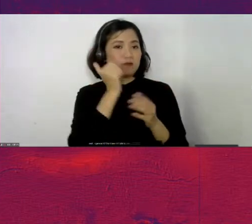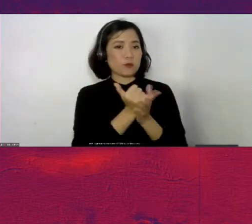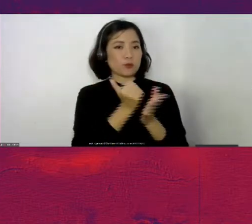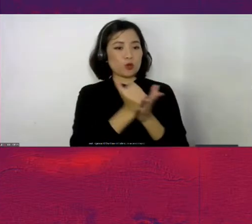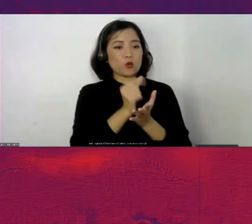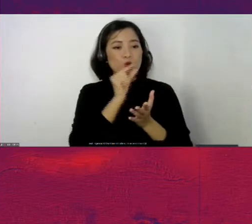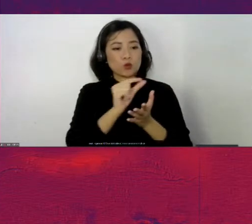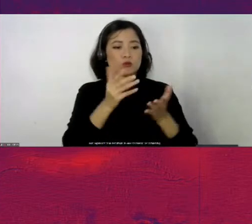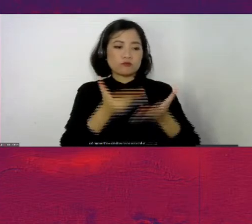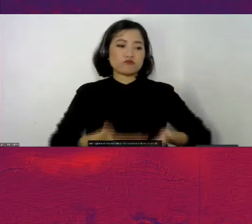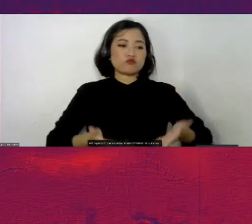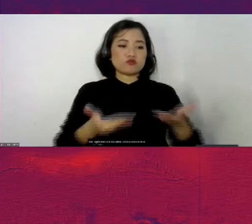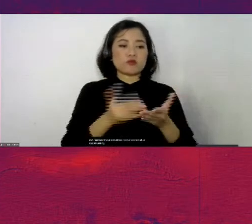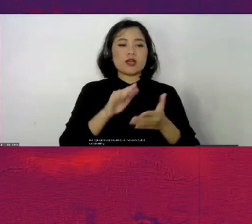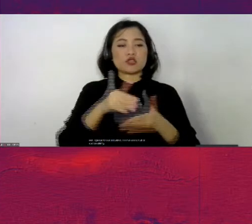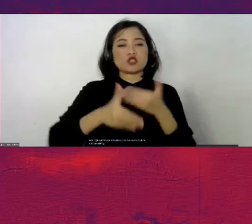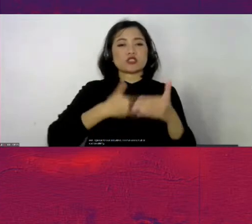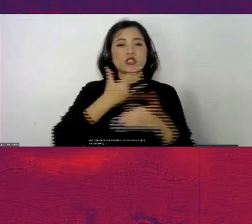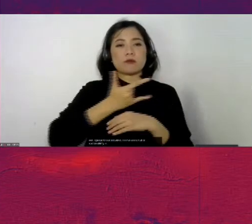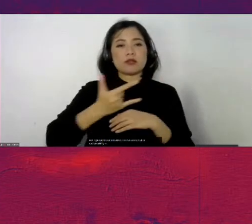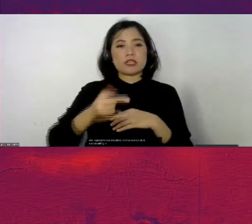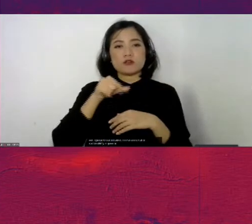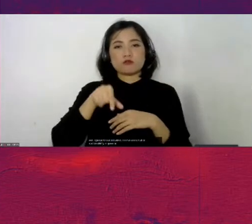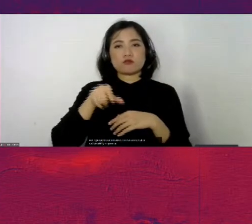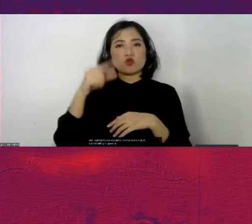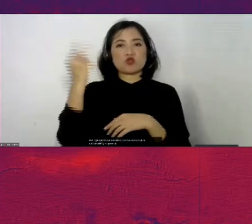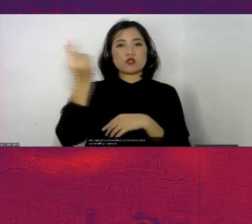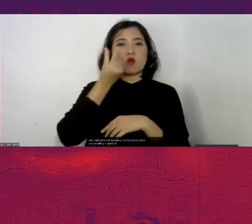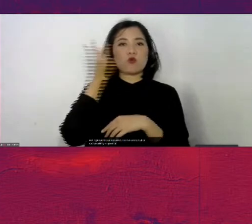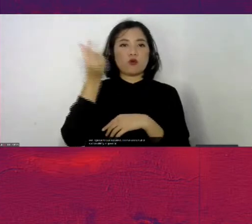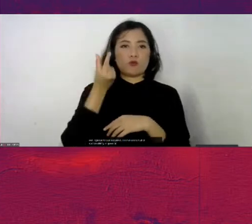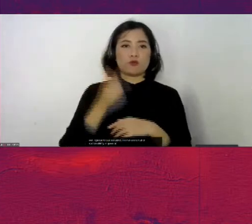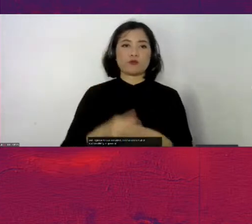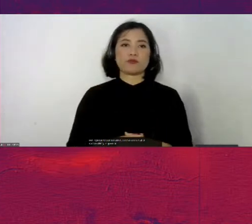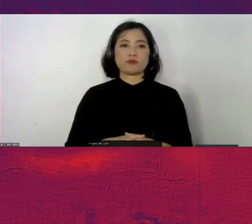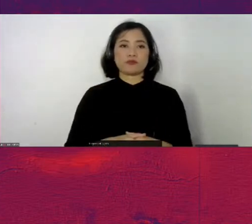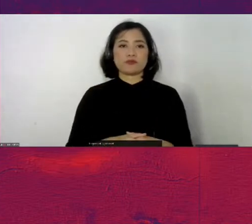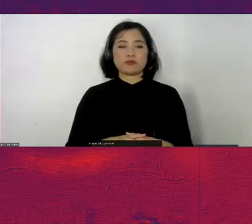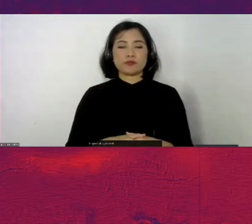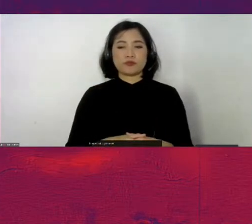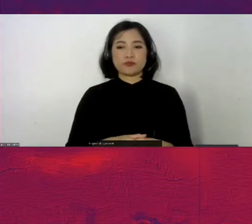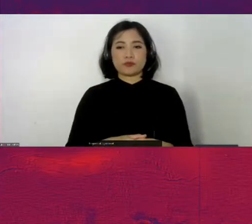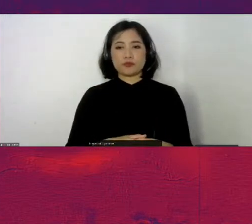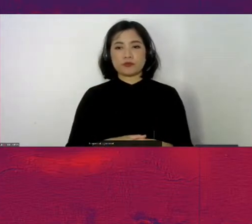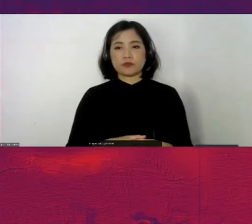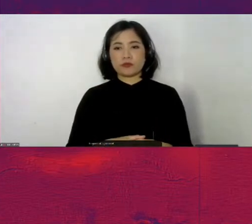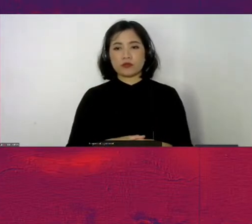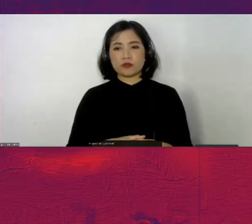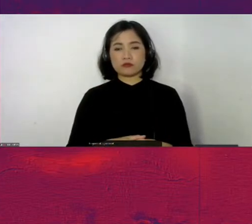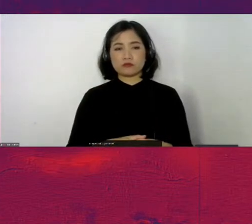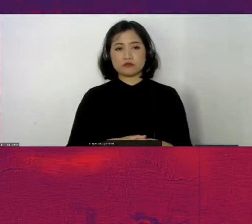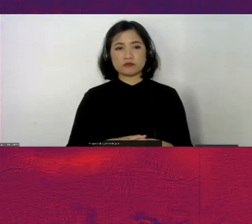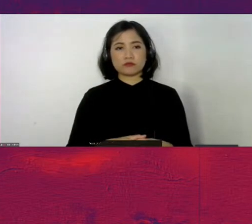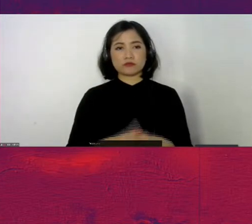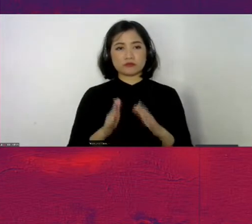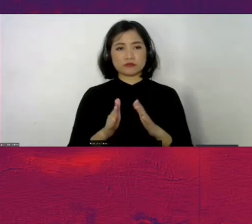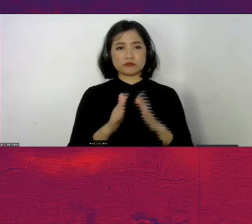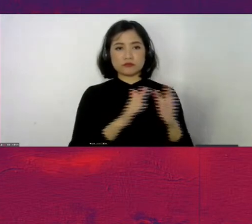or sustainability in general. Okay, next. Yeah, and